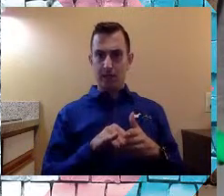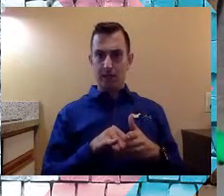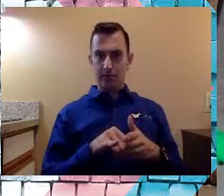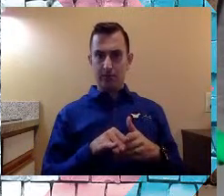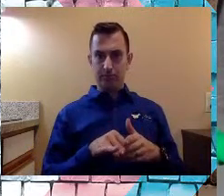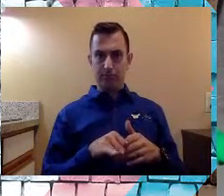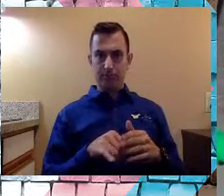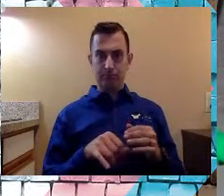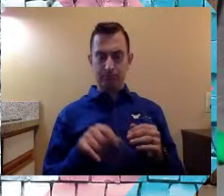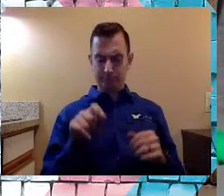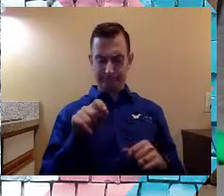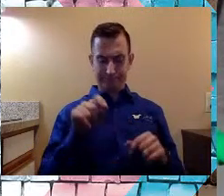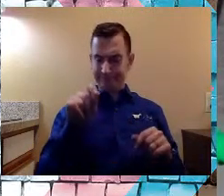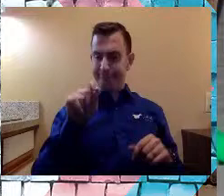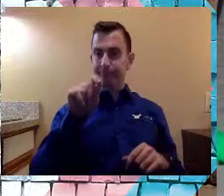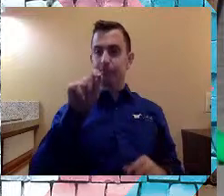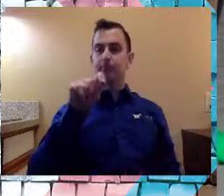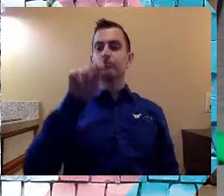to give my star